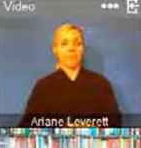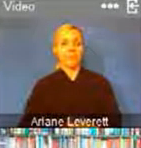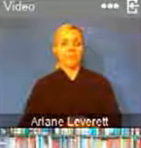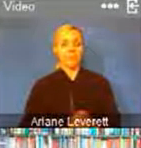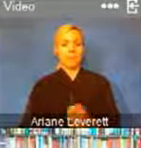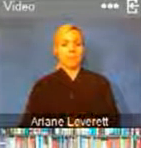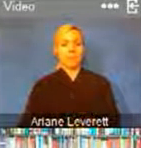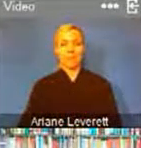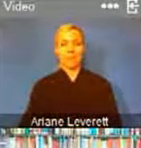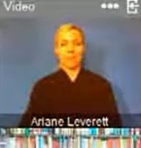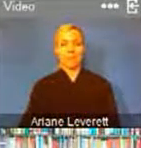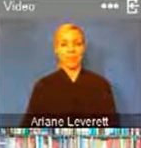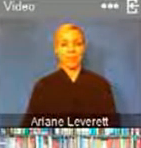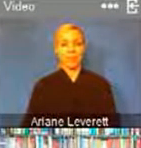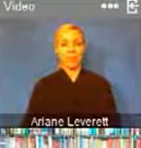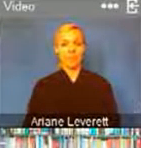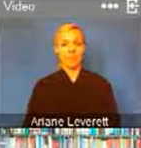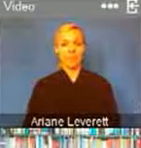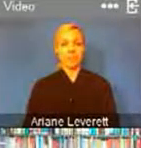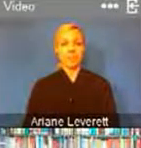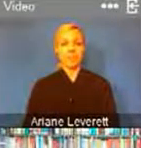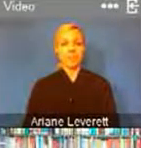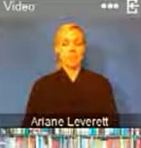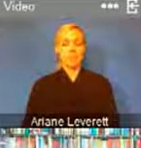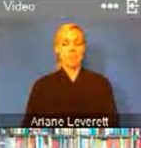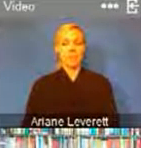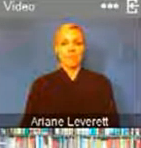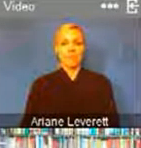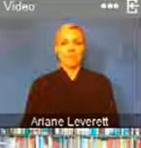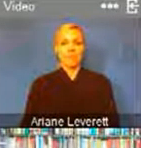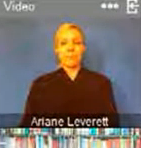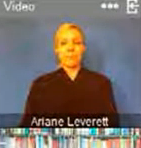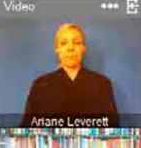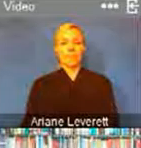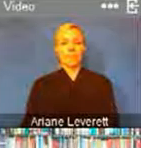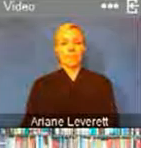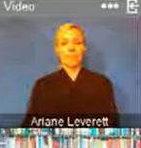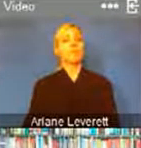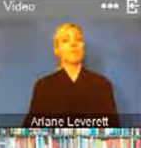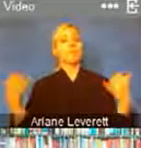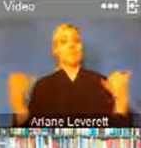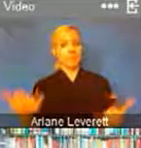In Senegal, they had the project on Cas de tout petit,